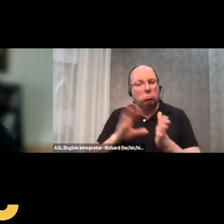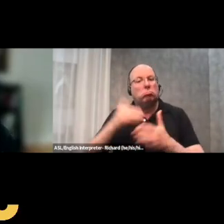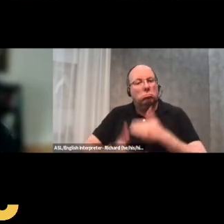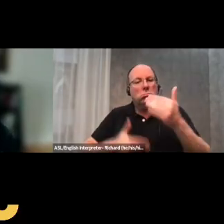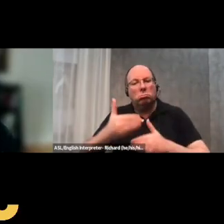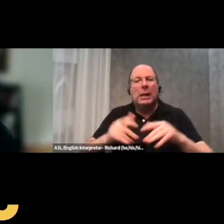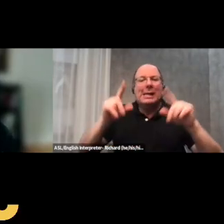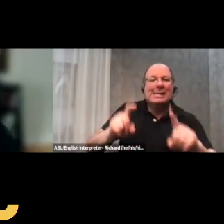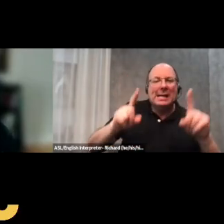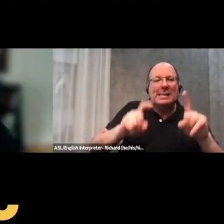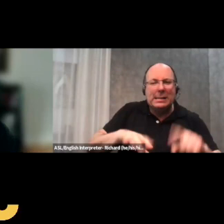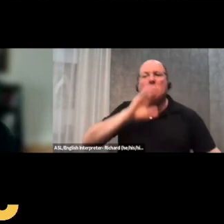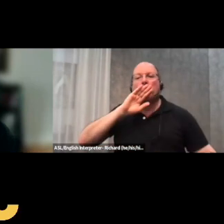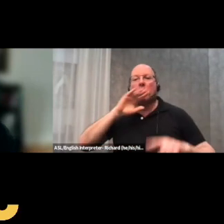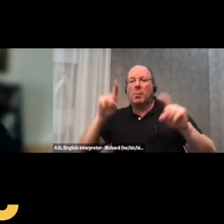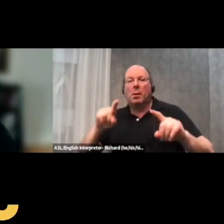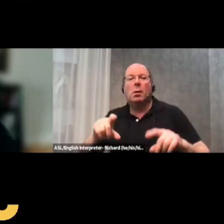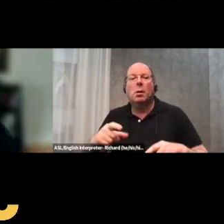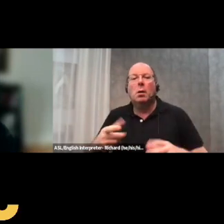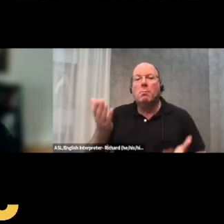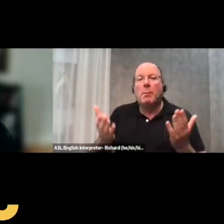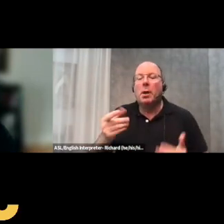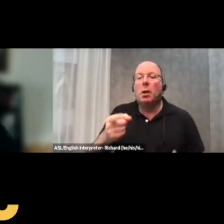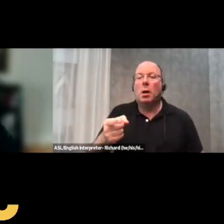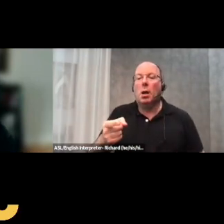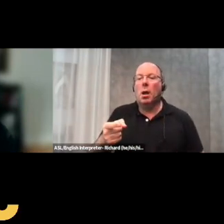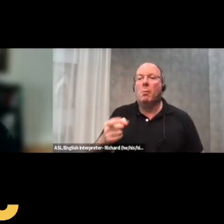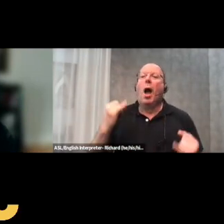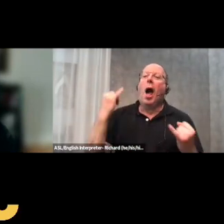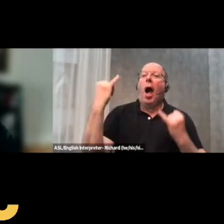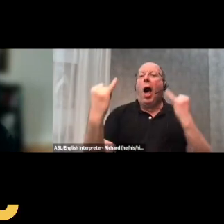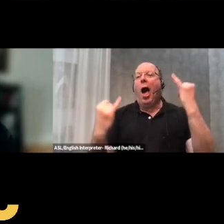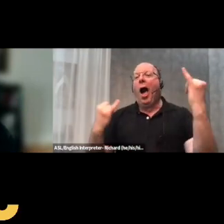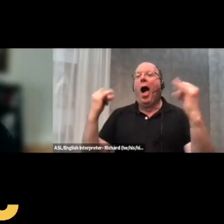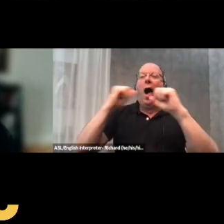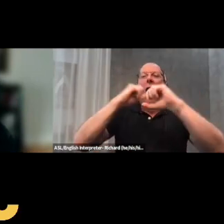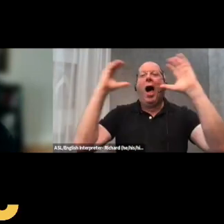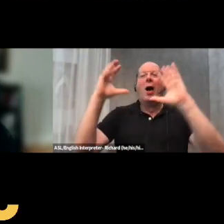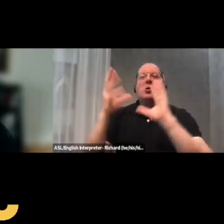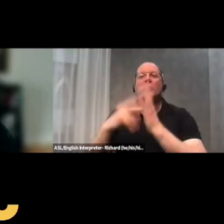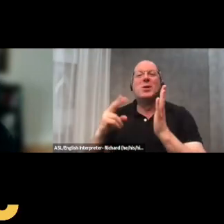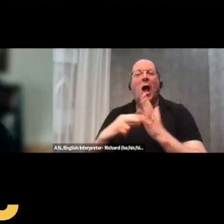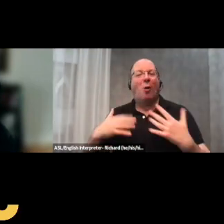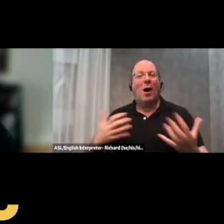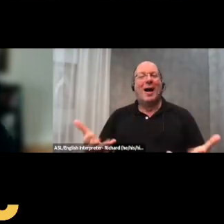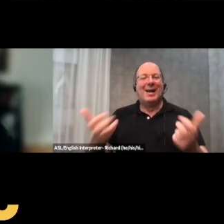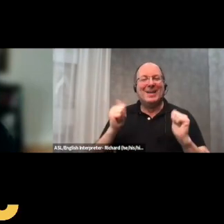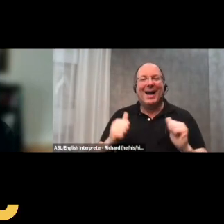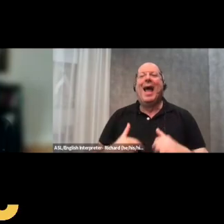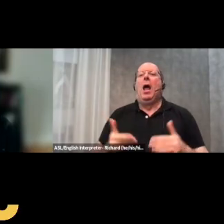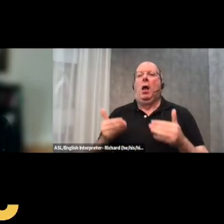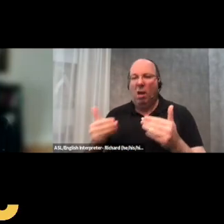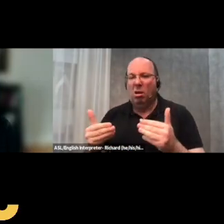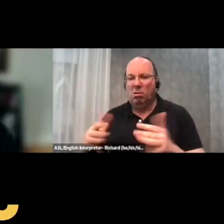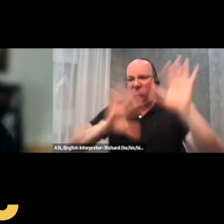and error. You may be interested in something like either fantasizing about it or you read about it and want to try it, and then you try it.